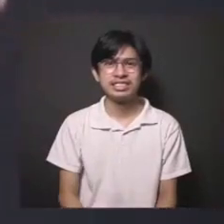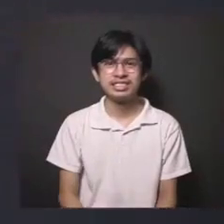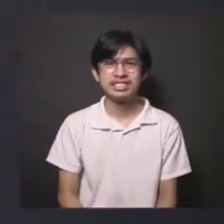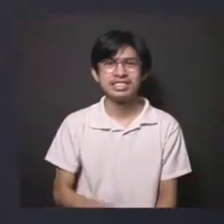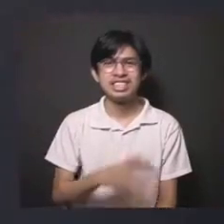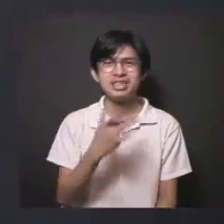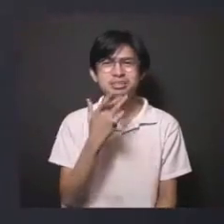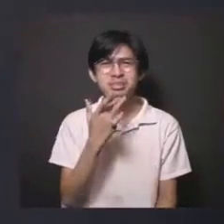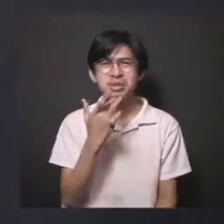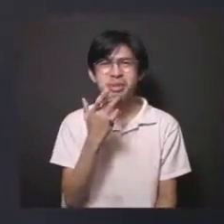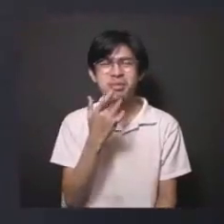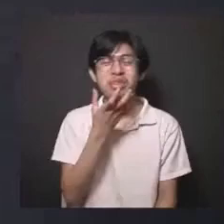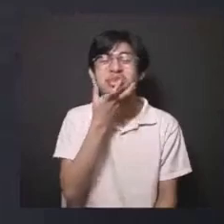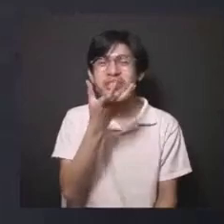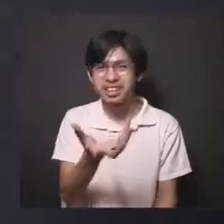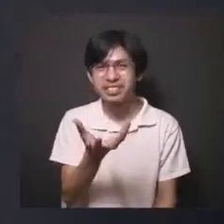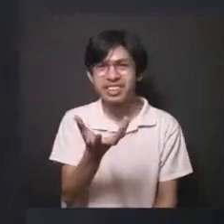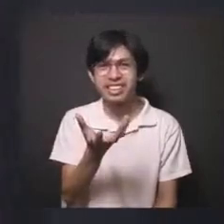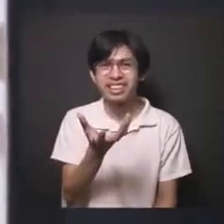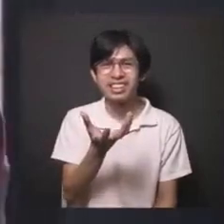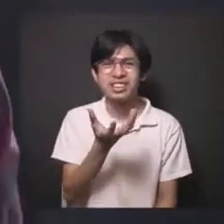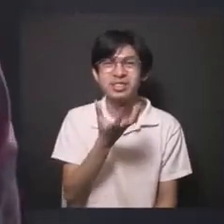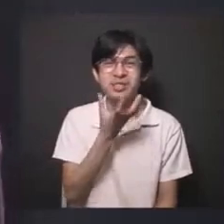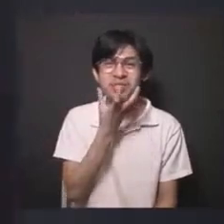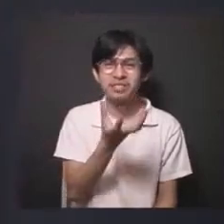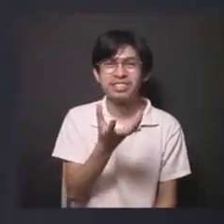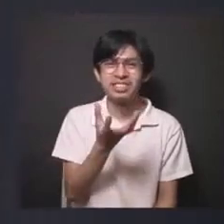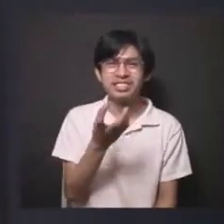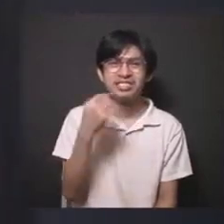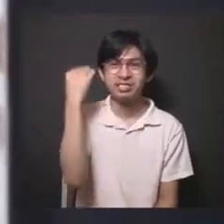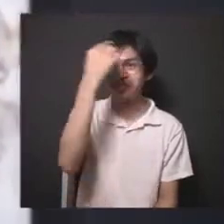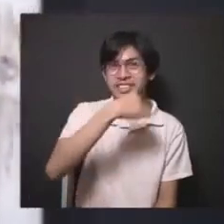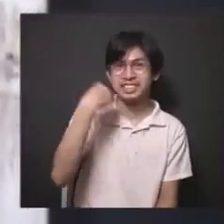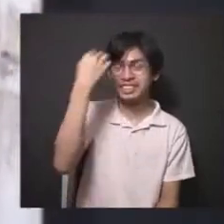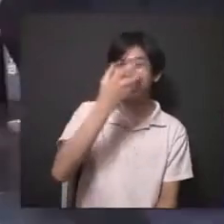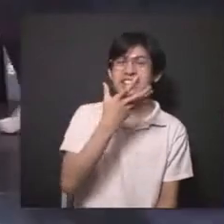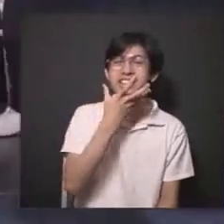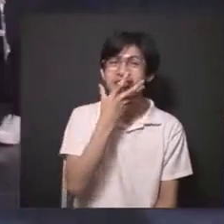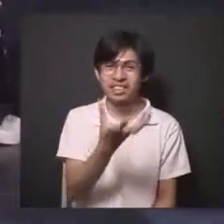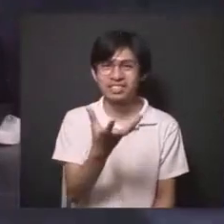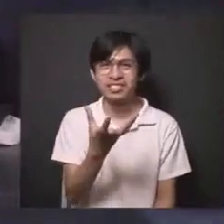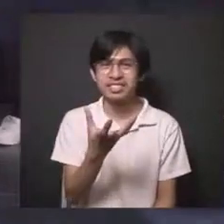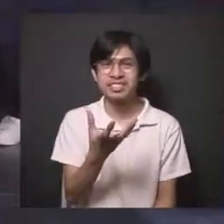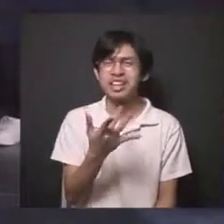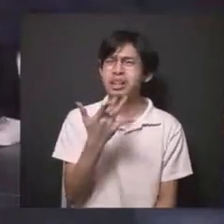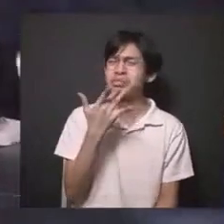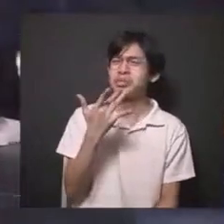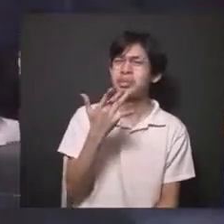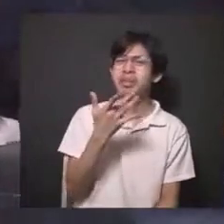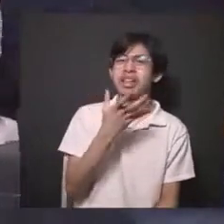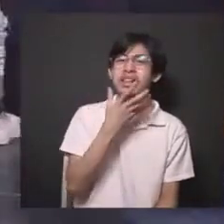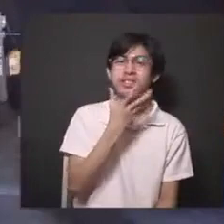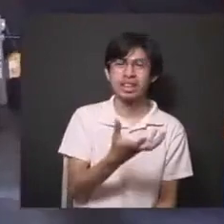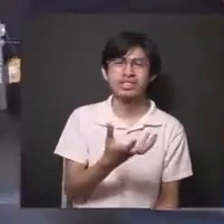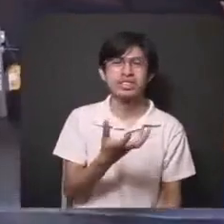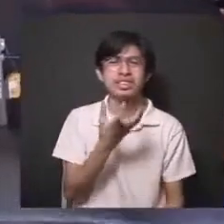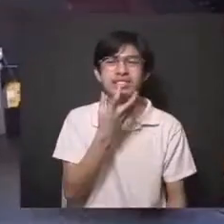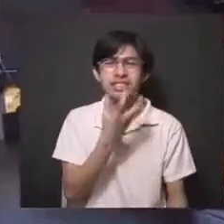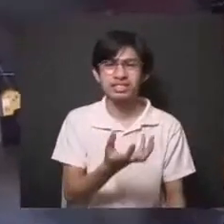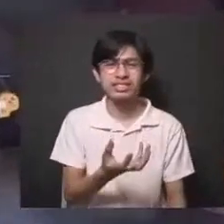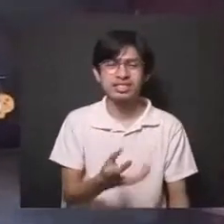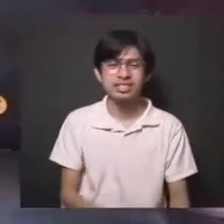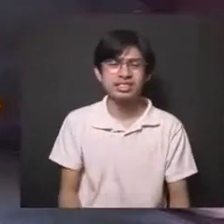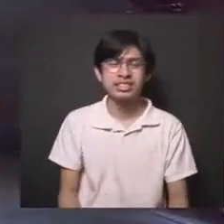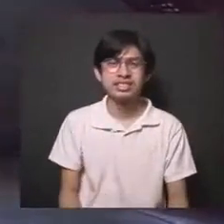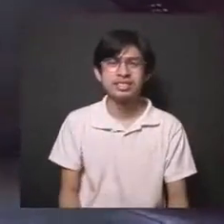So, just by looking at them, you know what they got. Can we clap our hands for them? That's amazing. Thank you, guys.